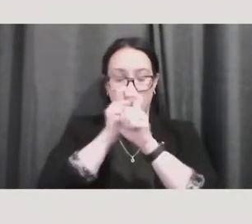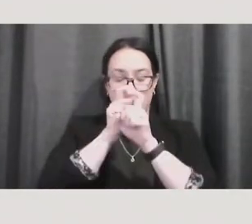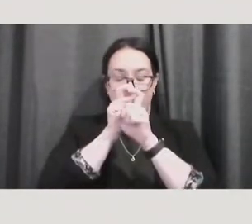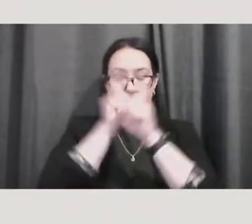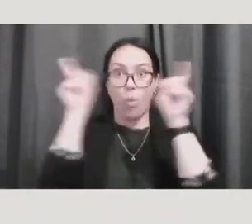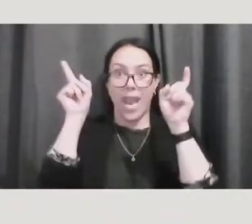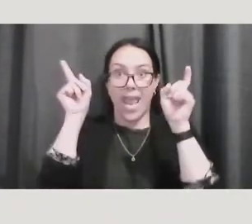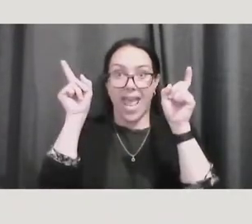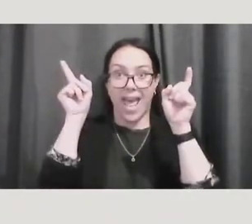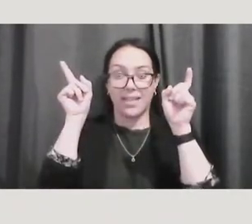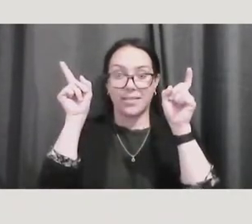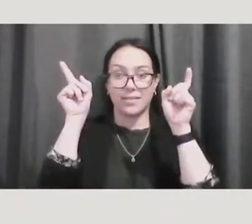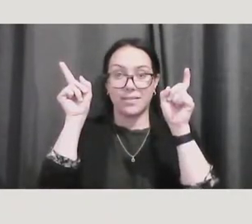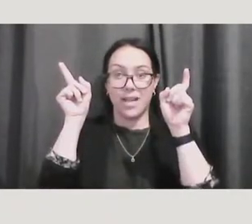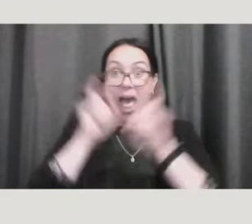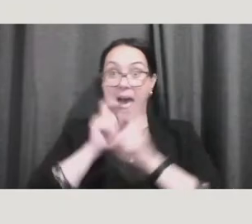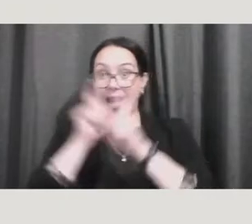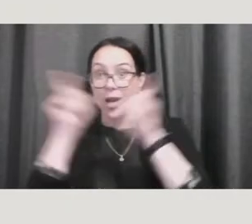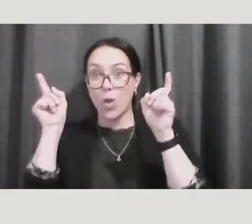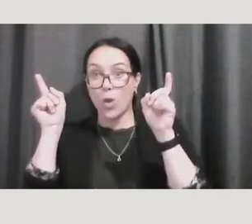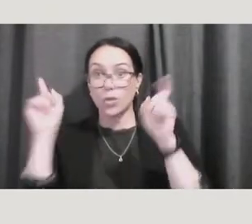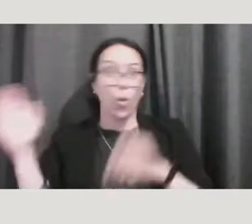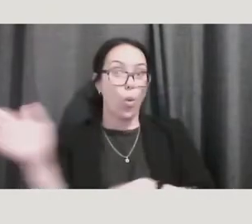at all times yeah